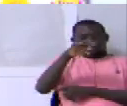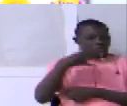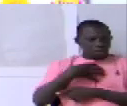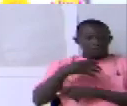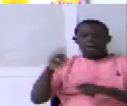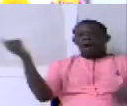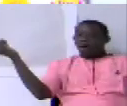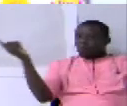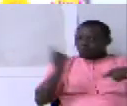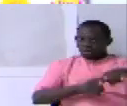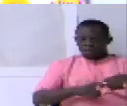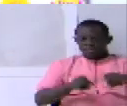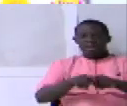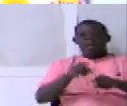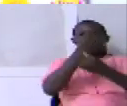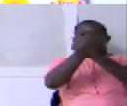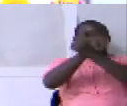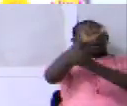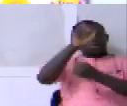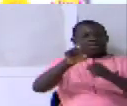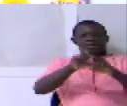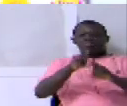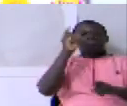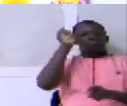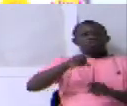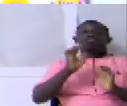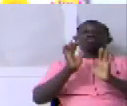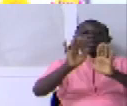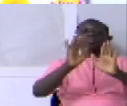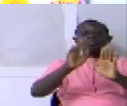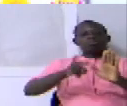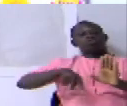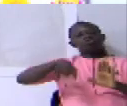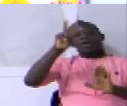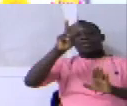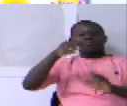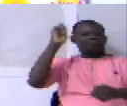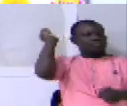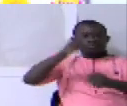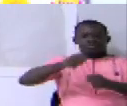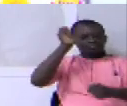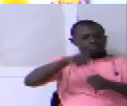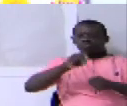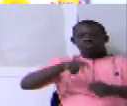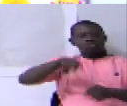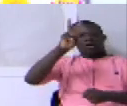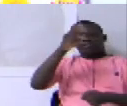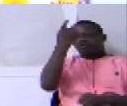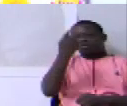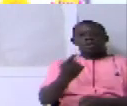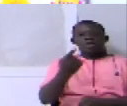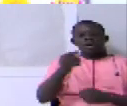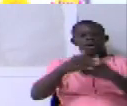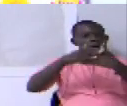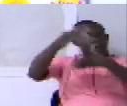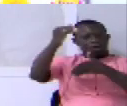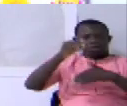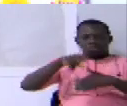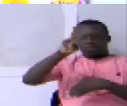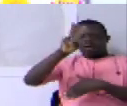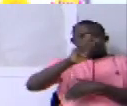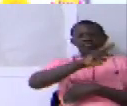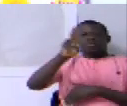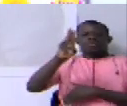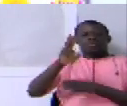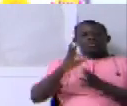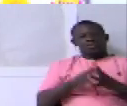lashes. Omu kumoleti men kaso be kawole fo ko nibe kaso lan ko kulula imanyan na busadanya dila la men